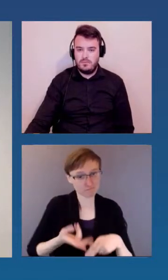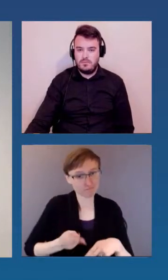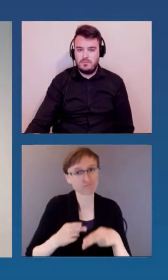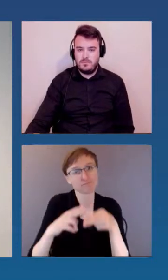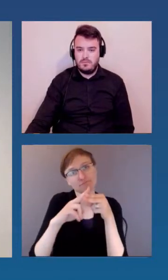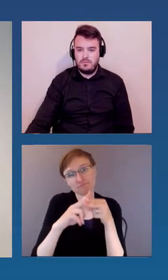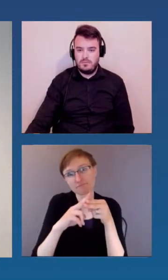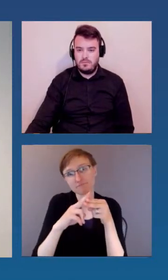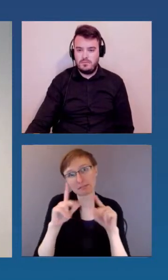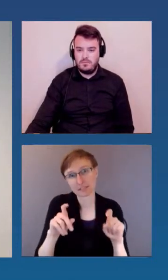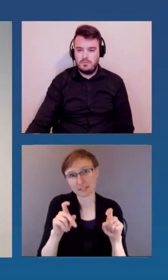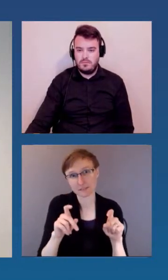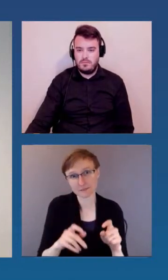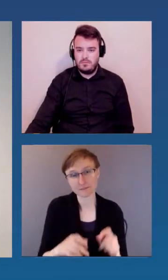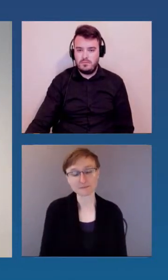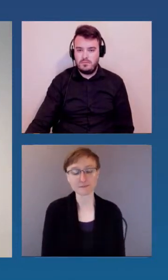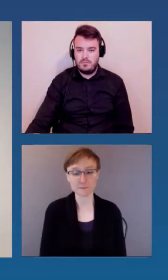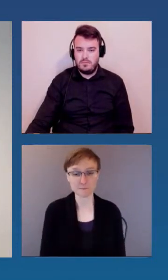communicating clearly.